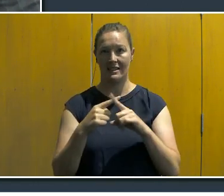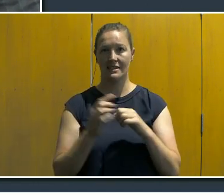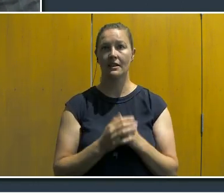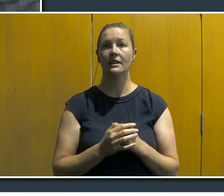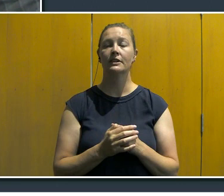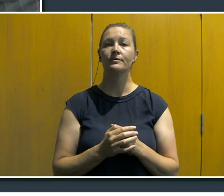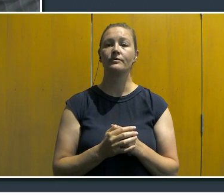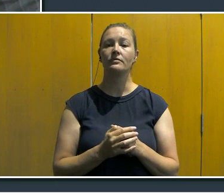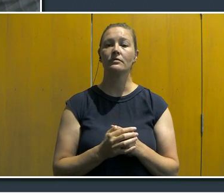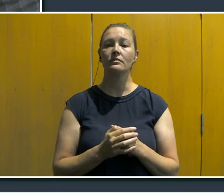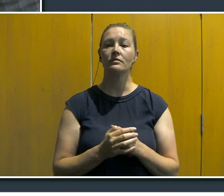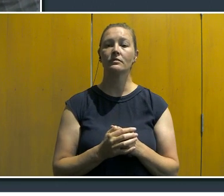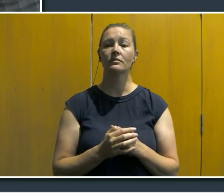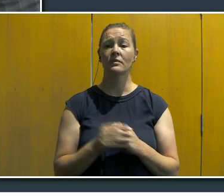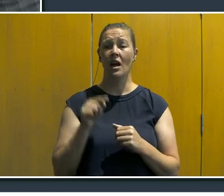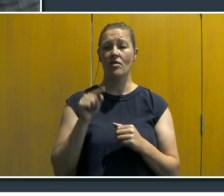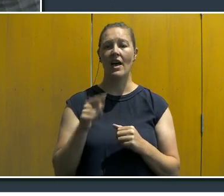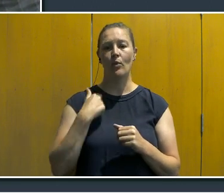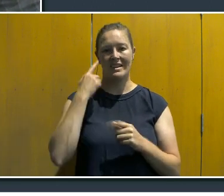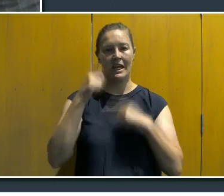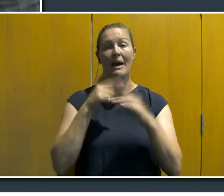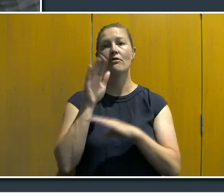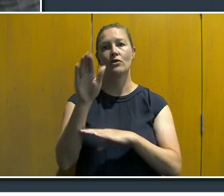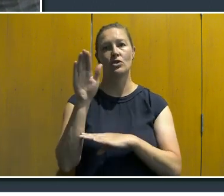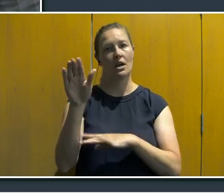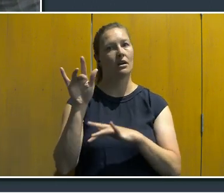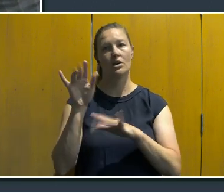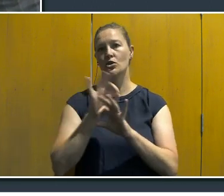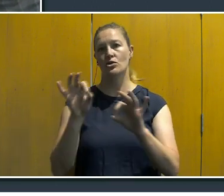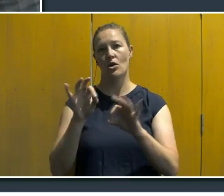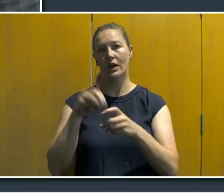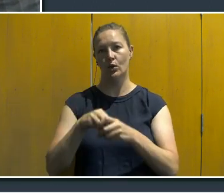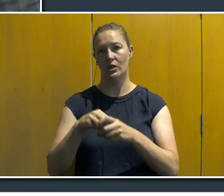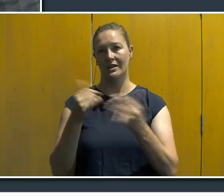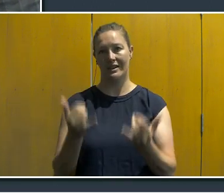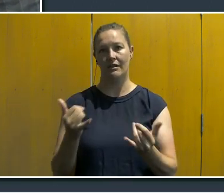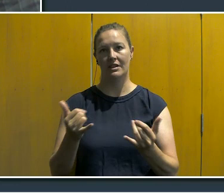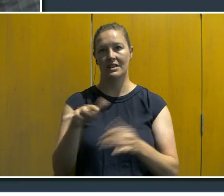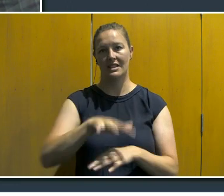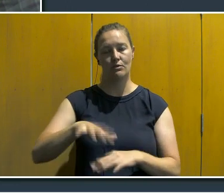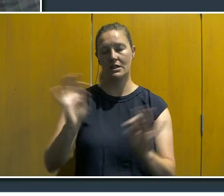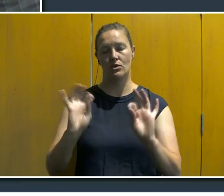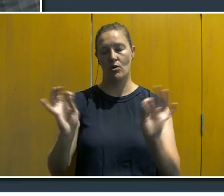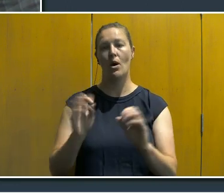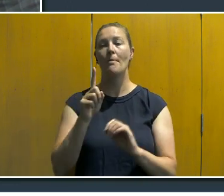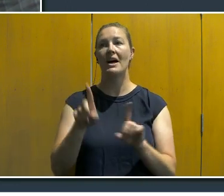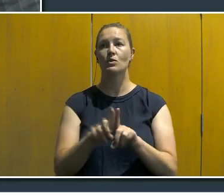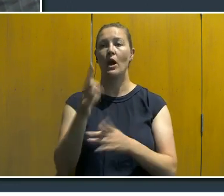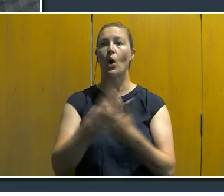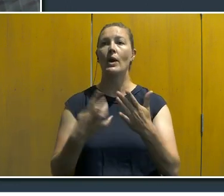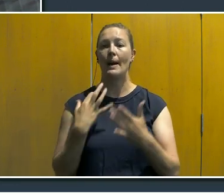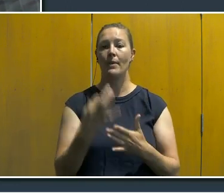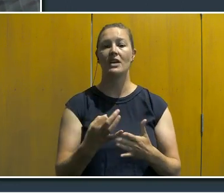we're considering for future implementation, it's not actually part of the current, but it is also only applicable